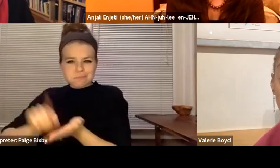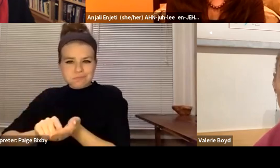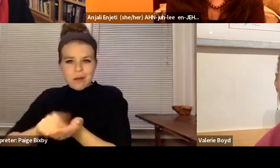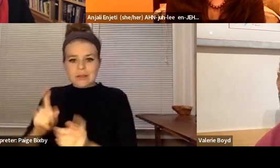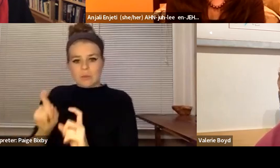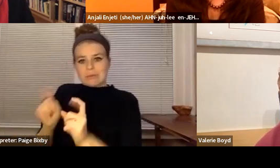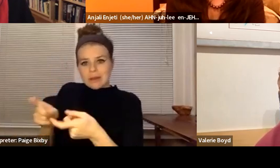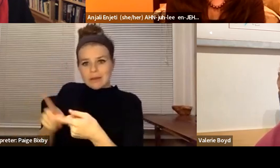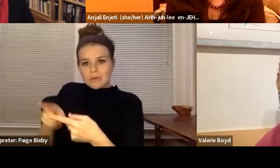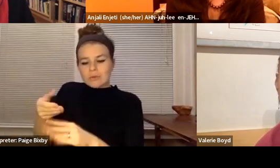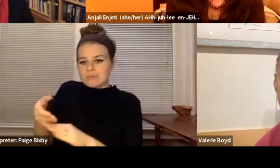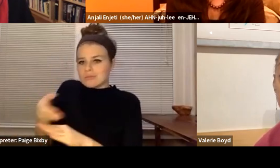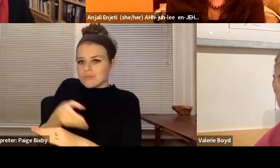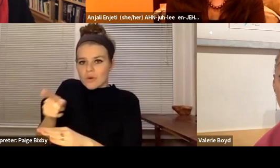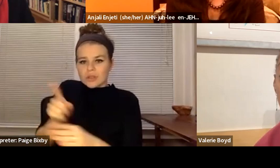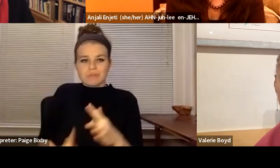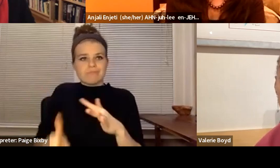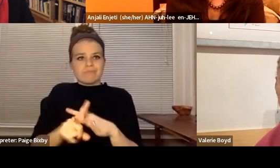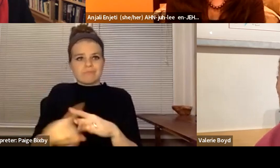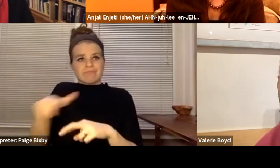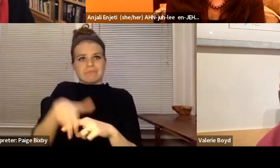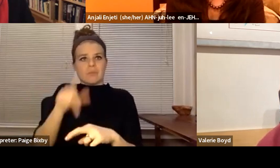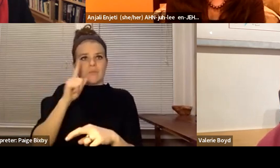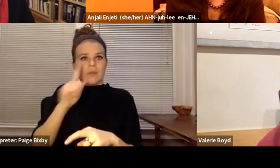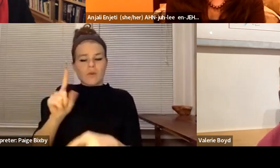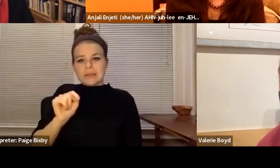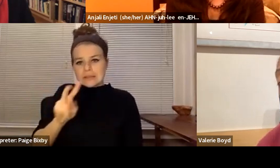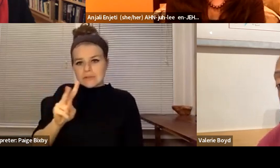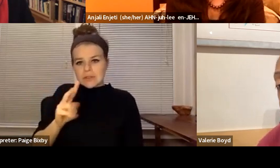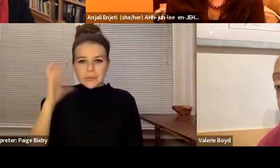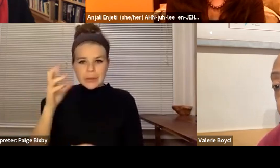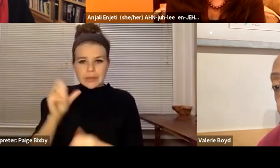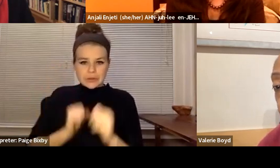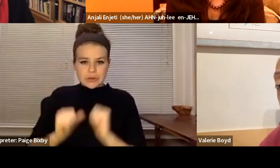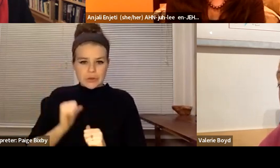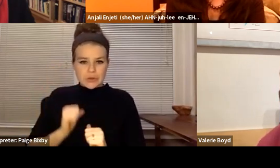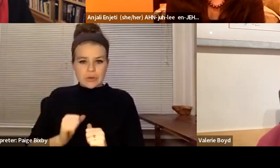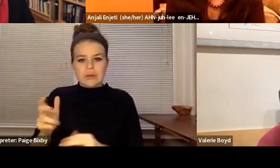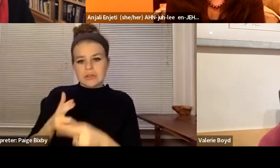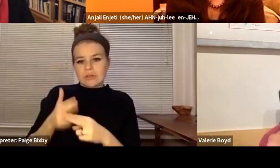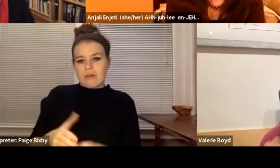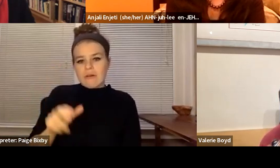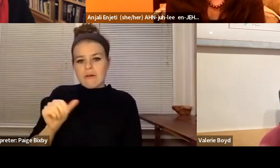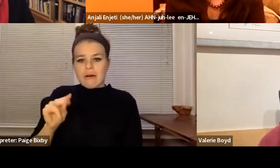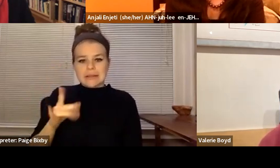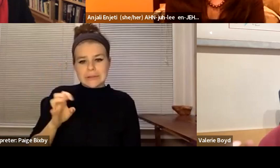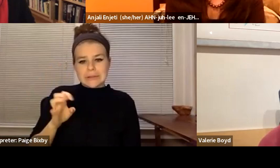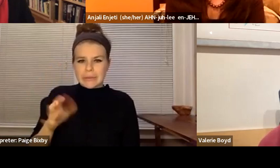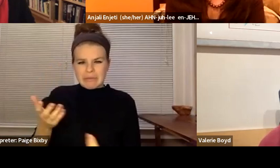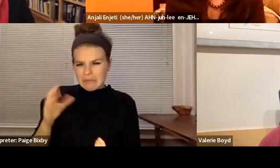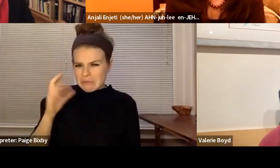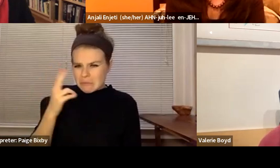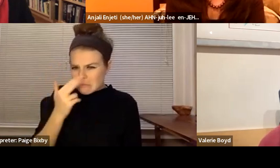just before she went on a television or radio show. She says she's called Aunt Medea and that there's a funny,